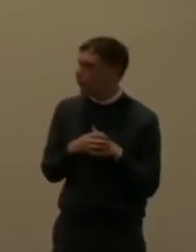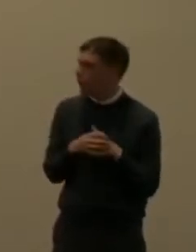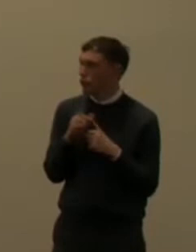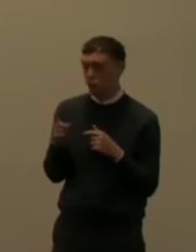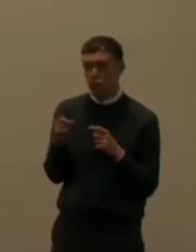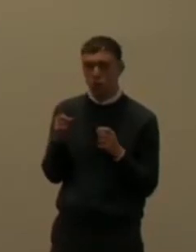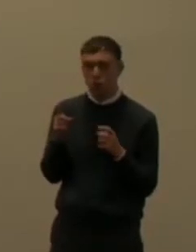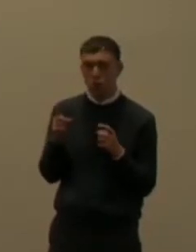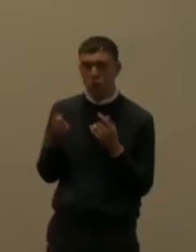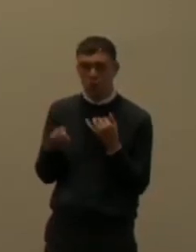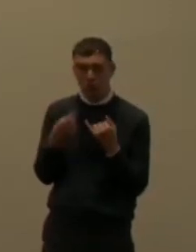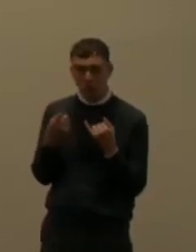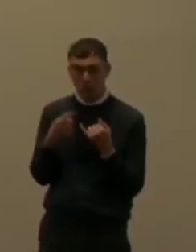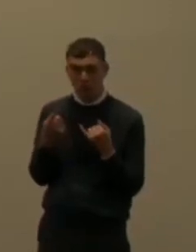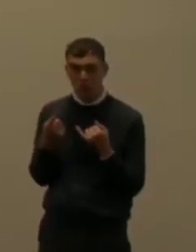another